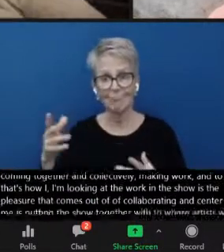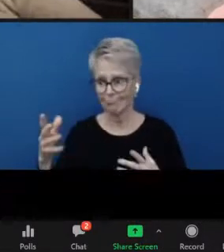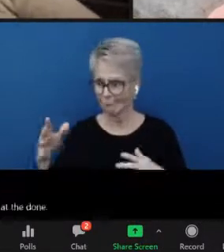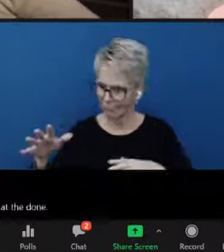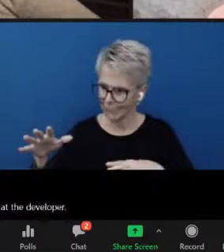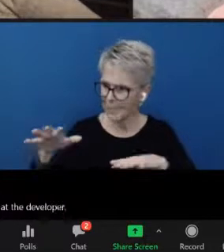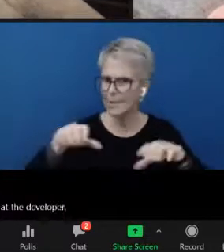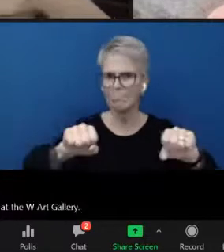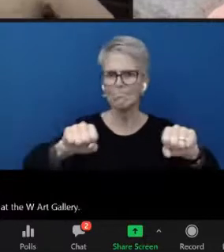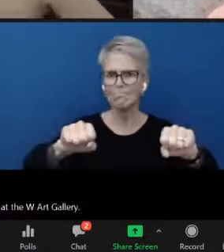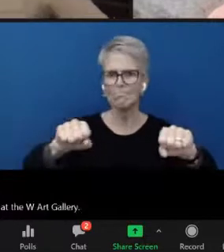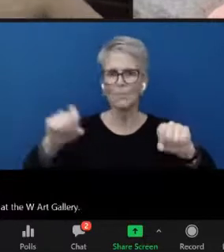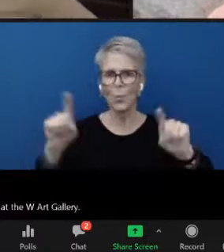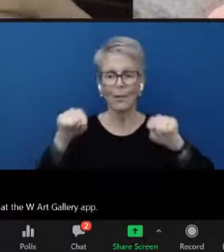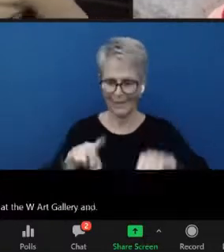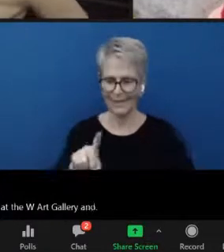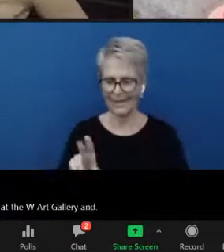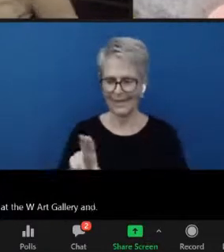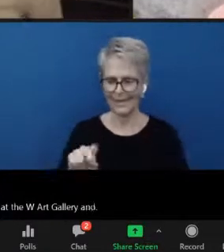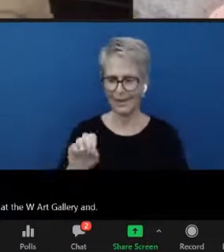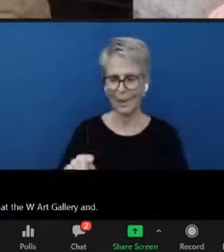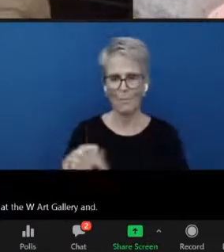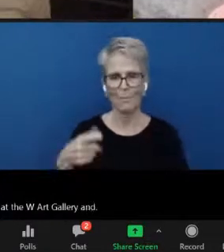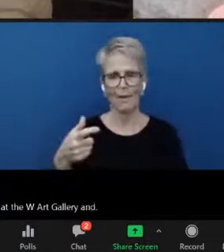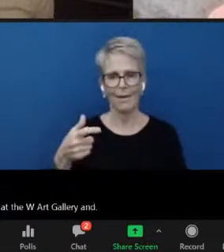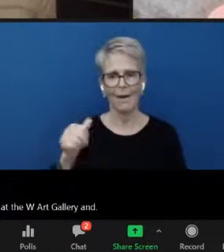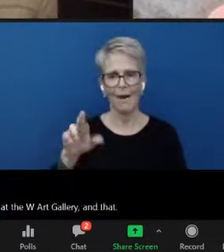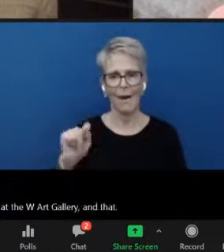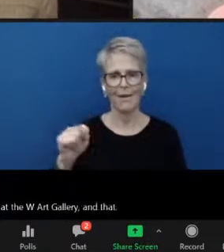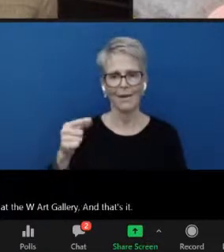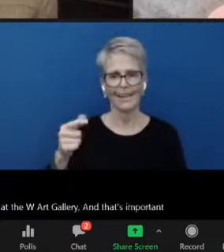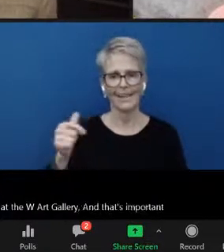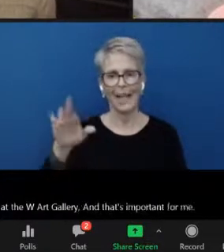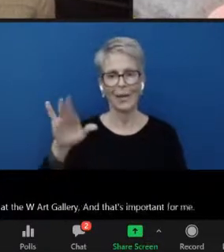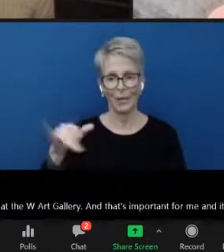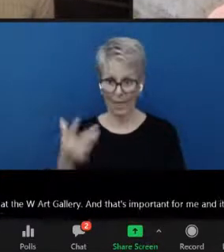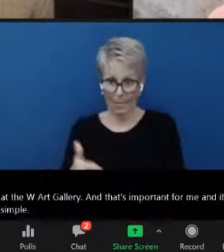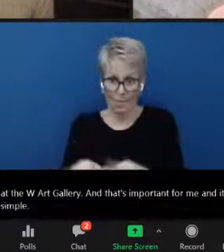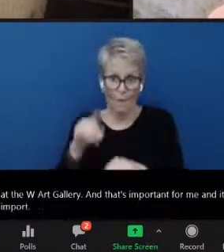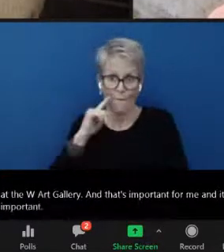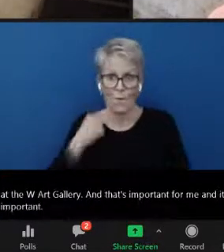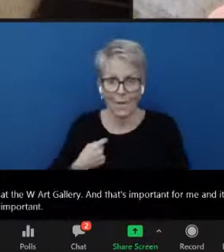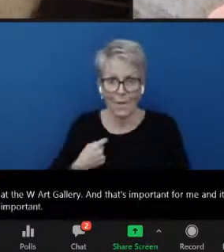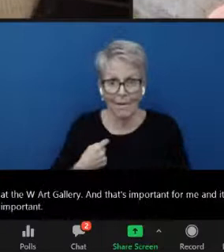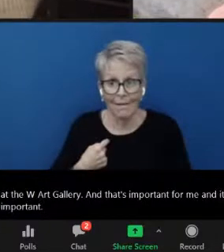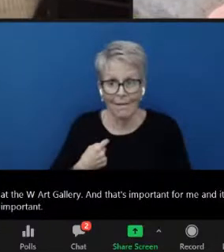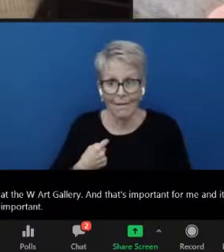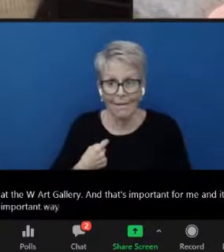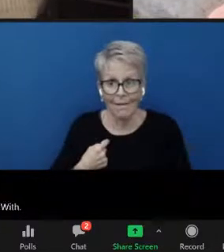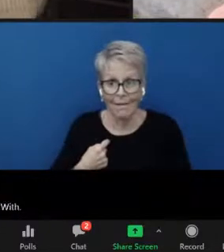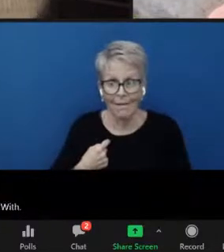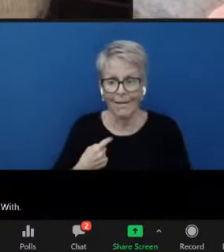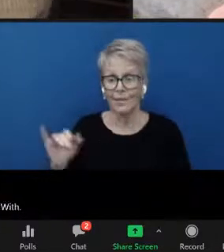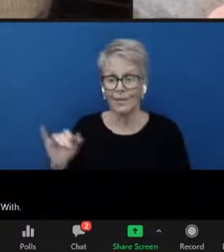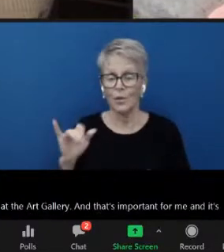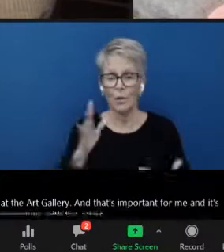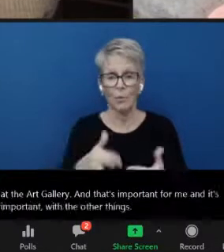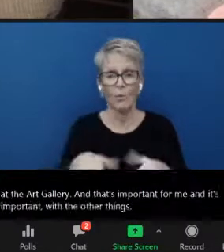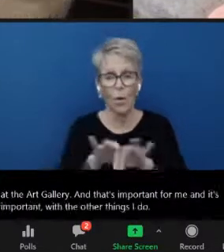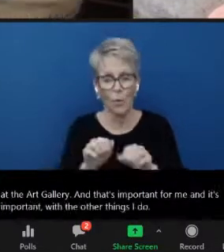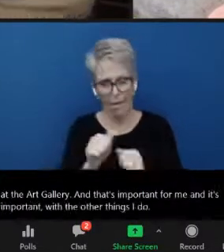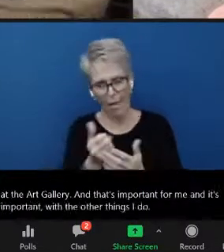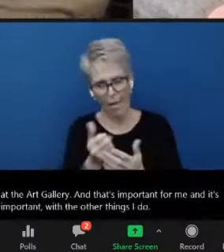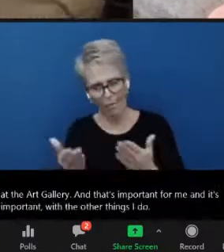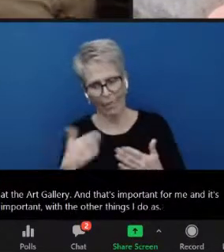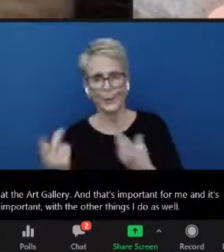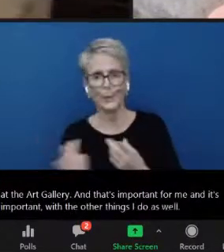Dunlop Art Gallery. And that's important for me, and it's important with the other things I do